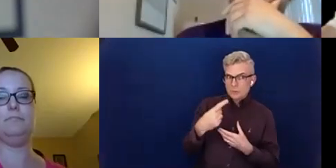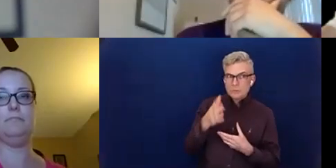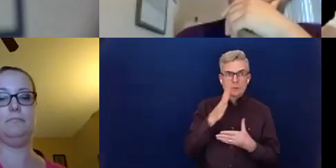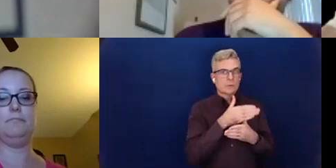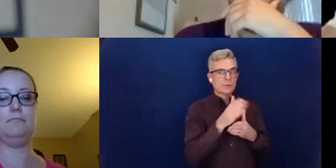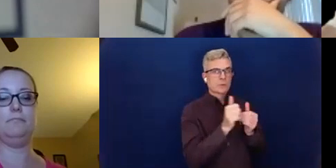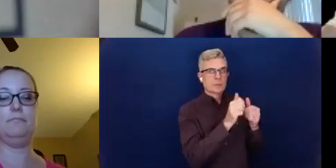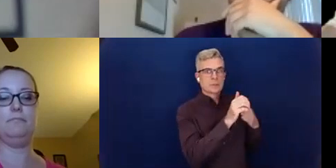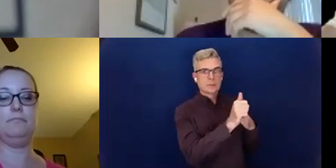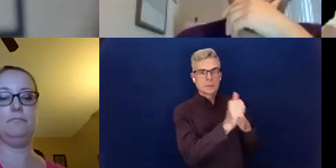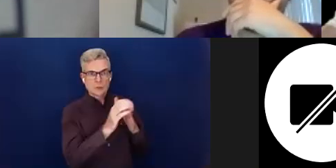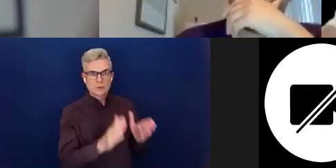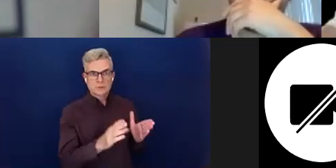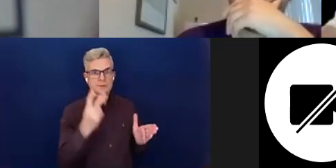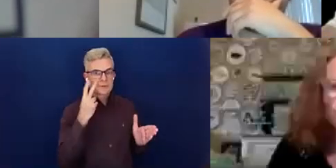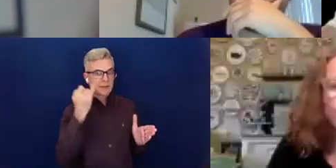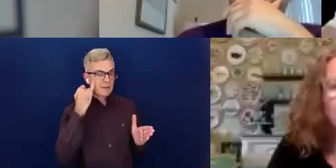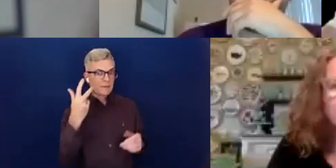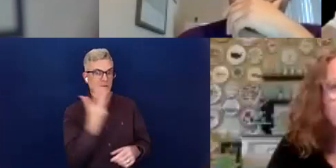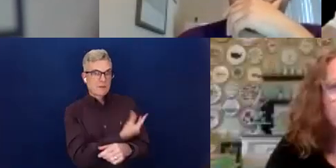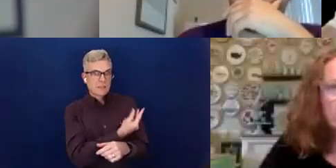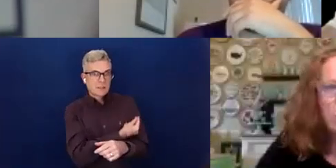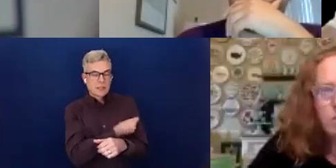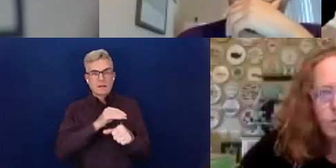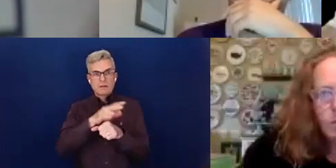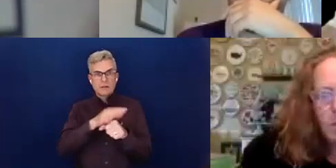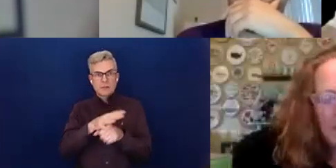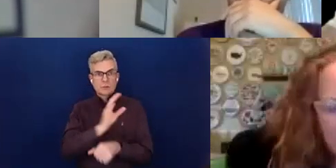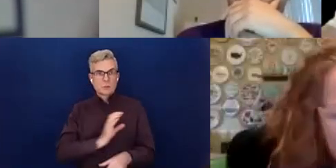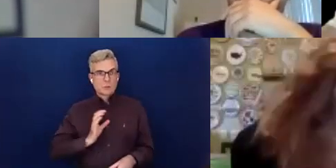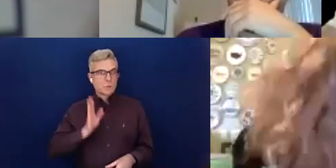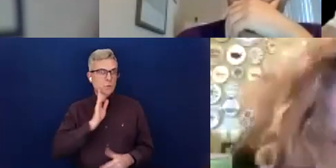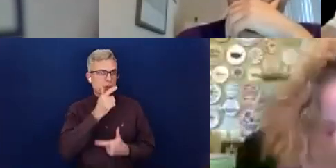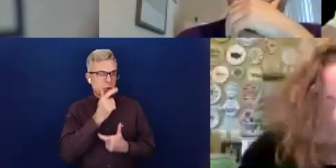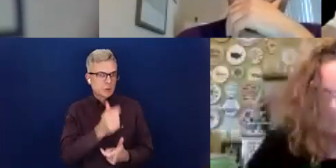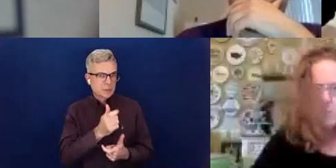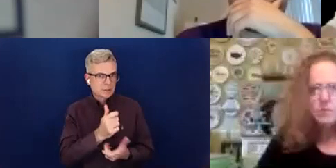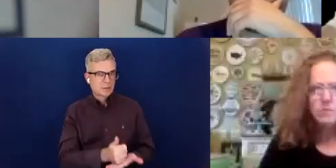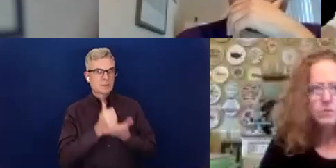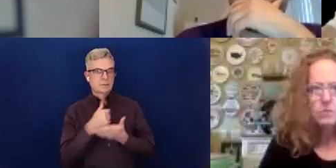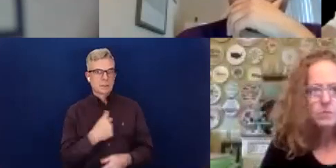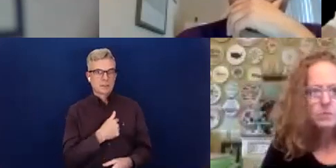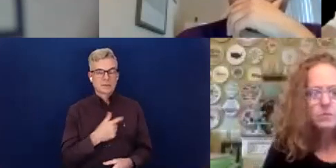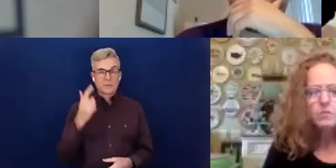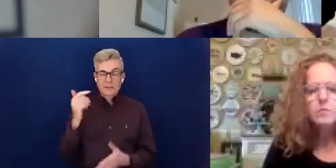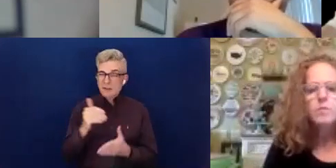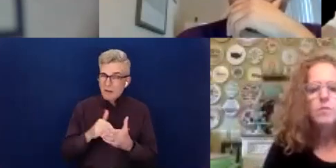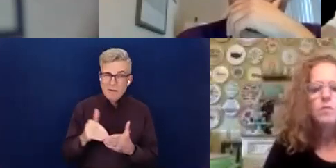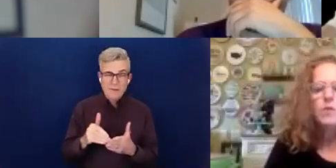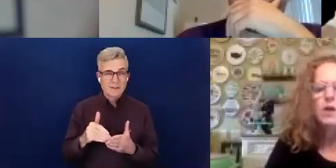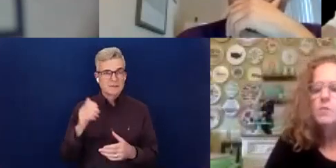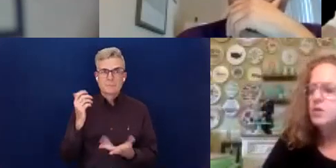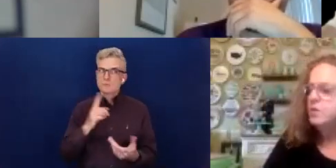committee would be interested in helping us. Because one of the questions we get all the time is, what does underlying